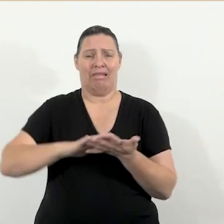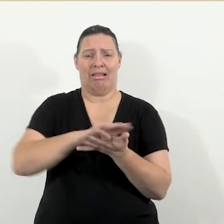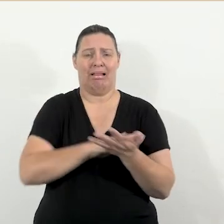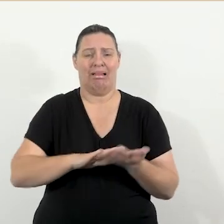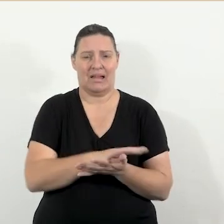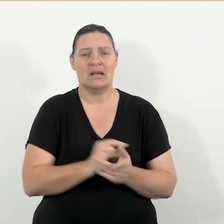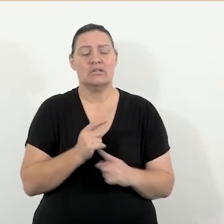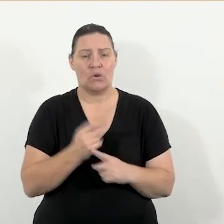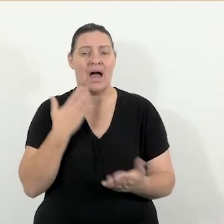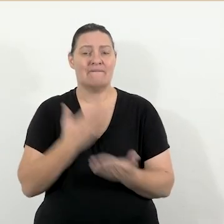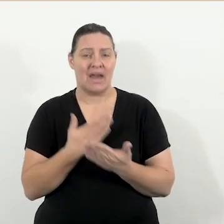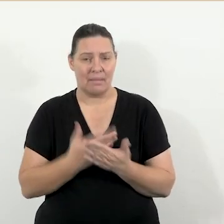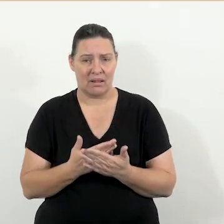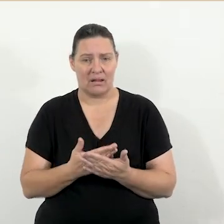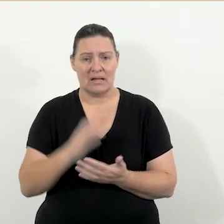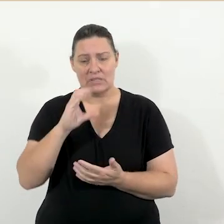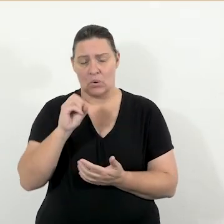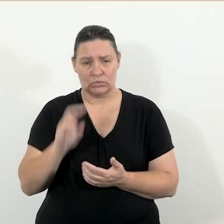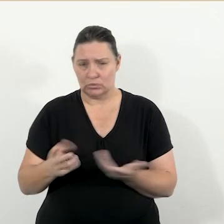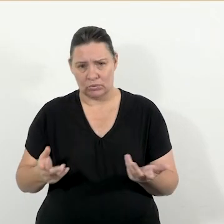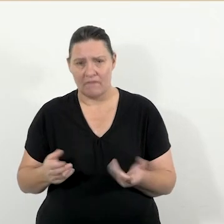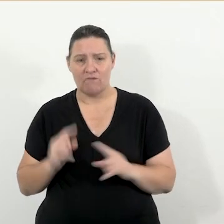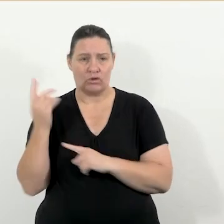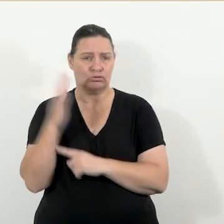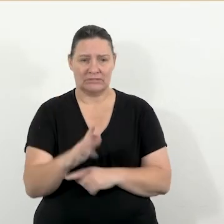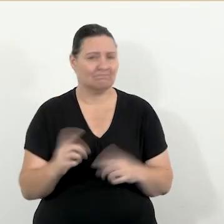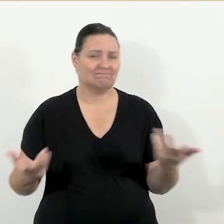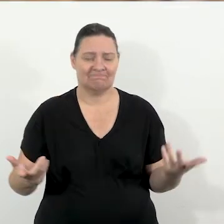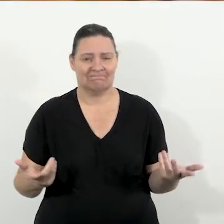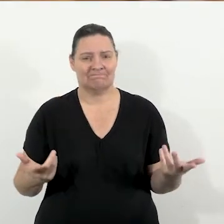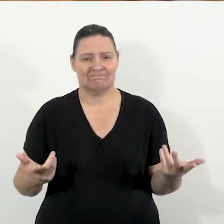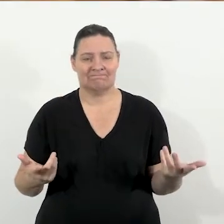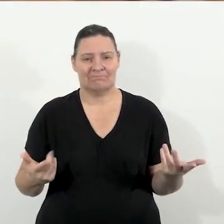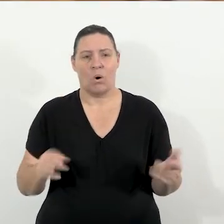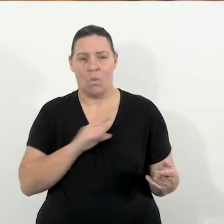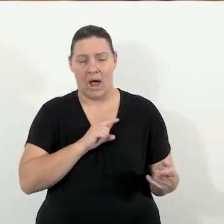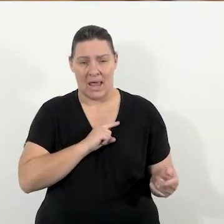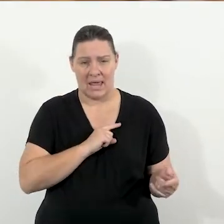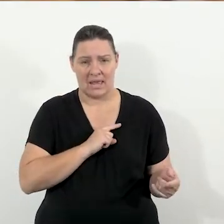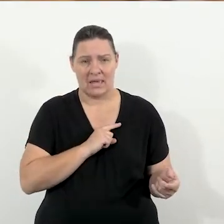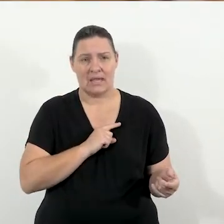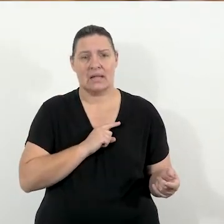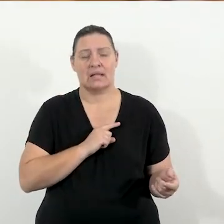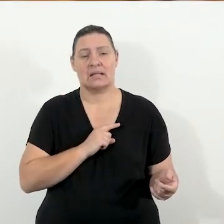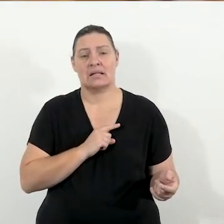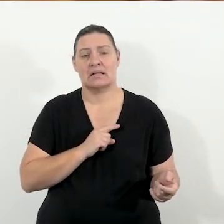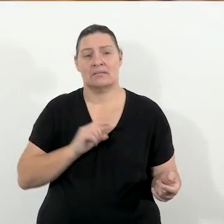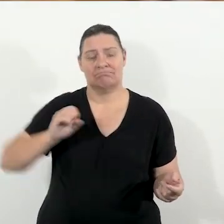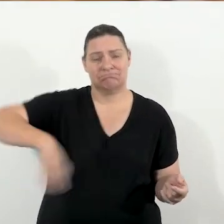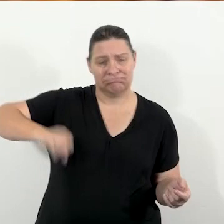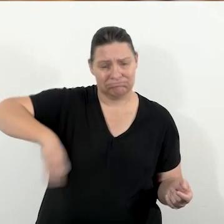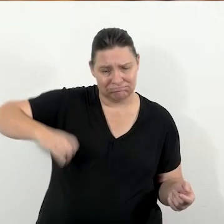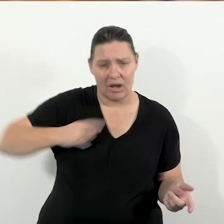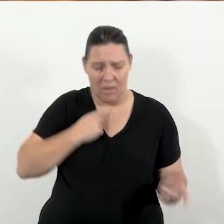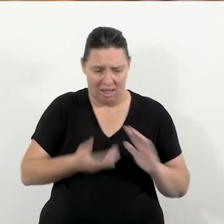will then affect the availability of carbon dioxide to the trees. And we know that if there is a disturbance in